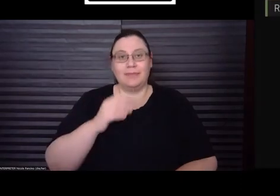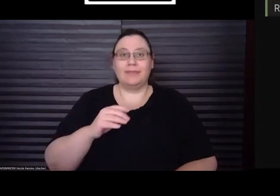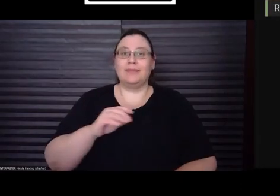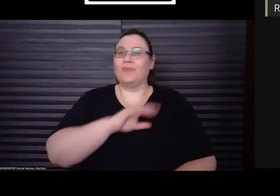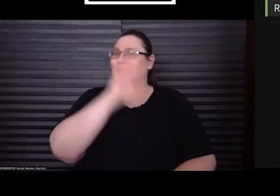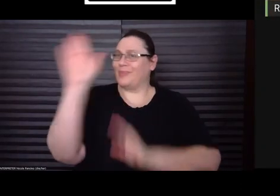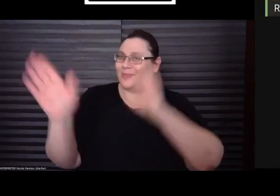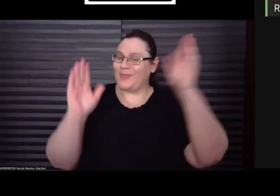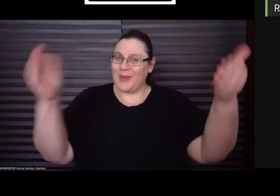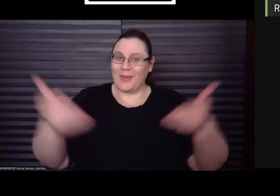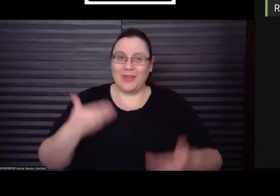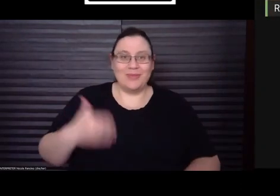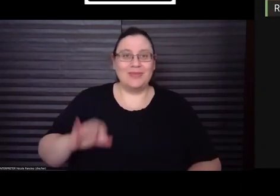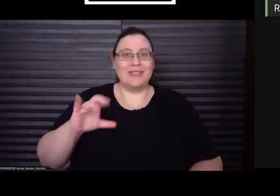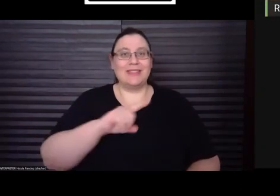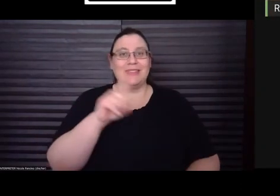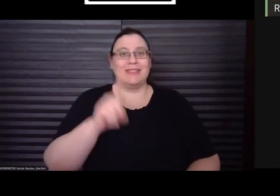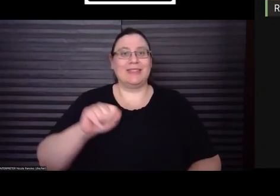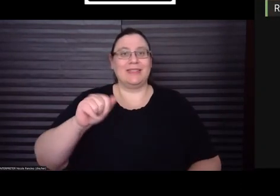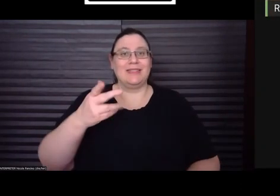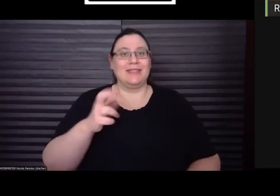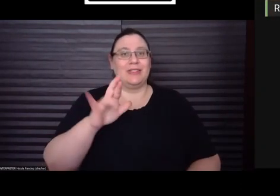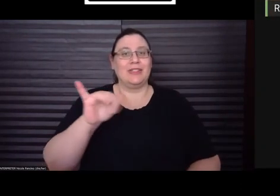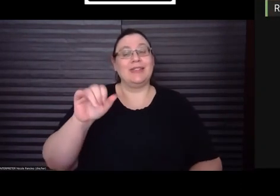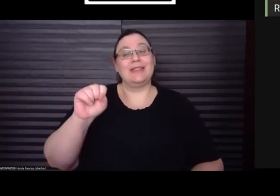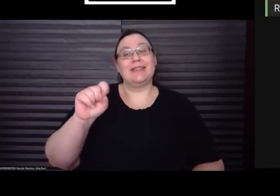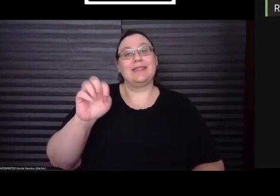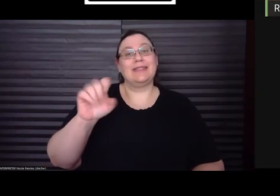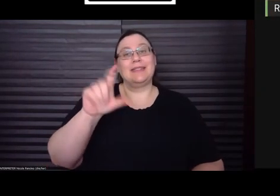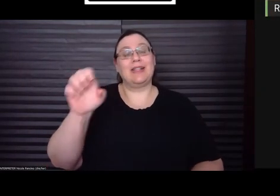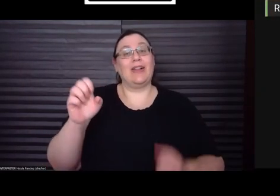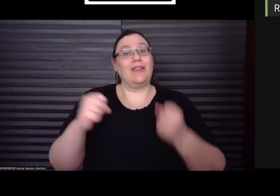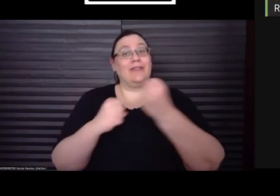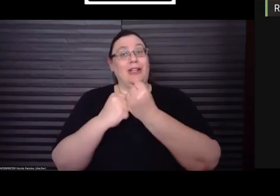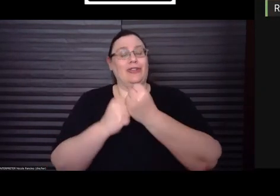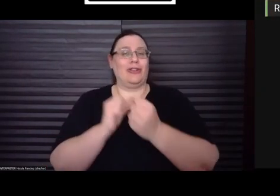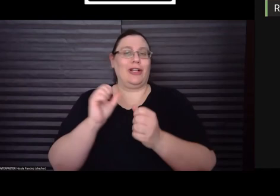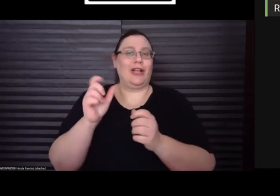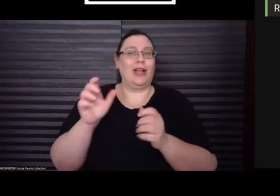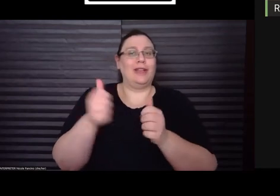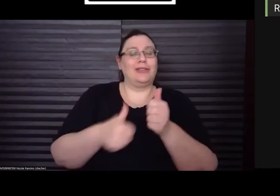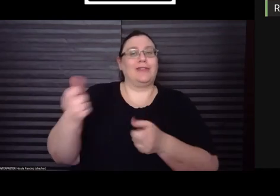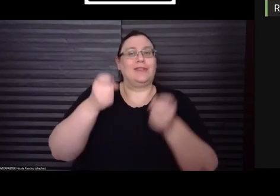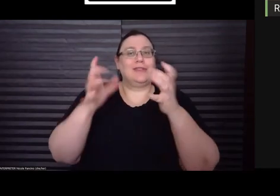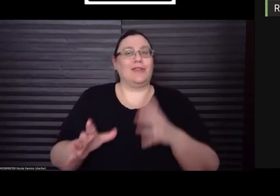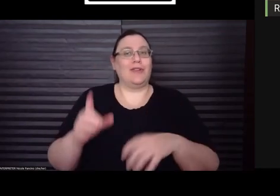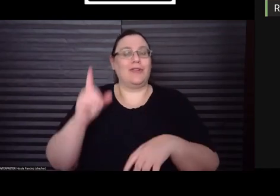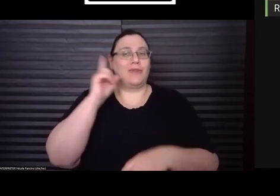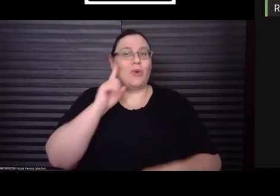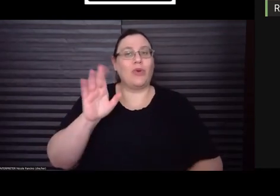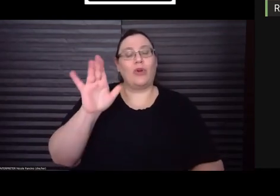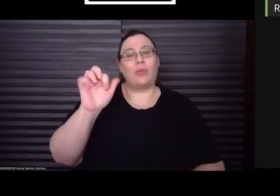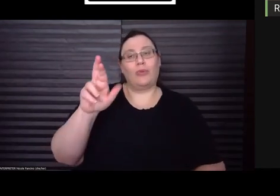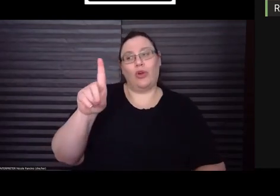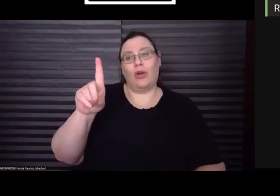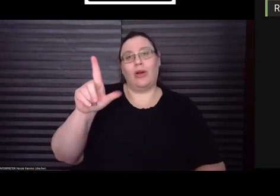Hello and welcome all. My name is Zachary Steele. I am the founder and executive director of